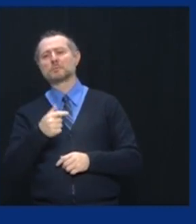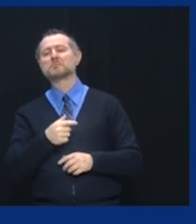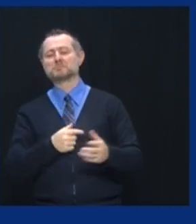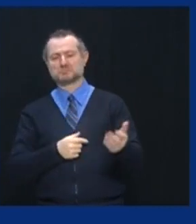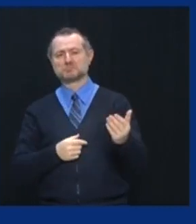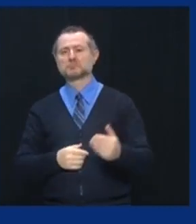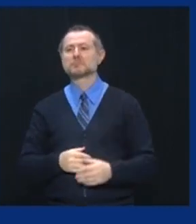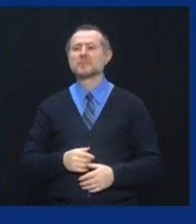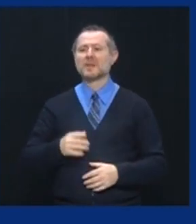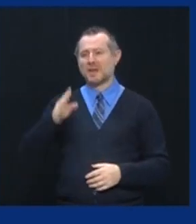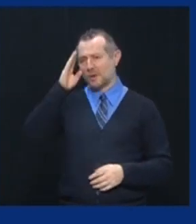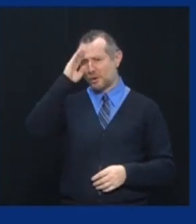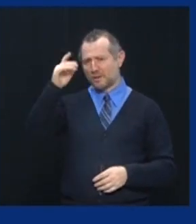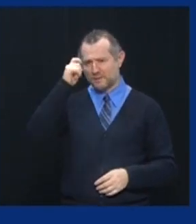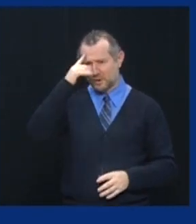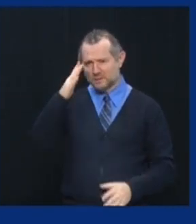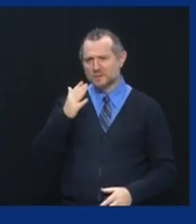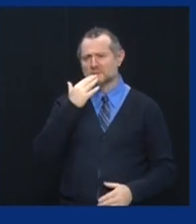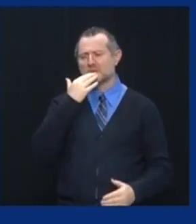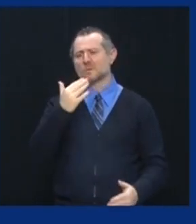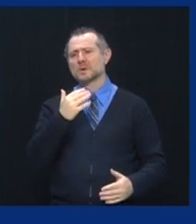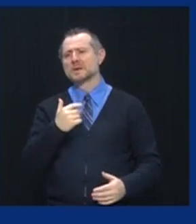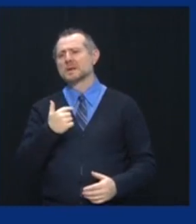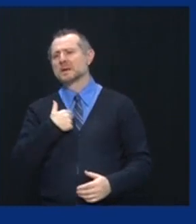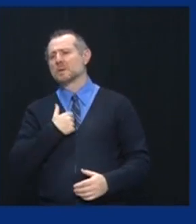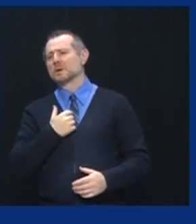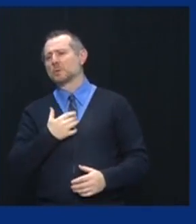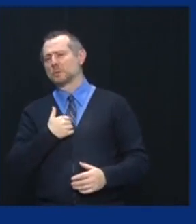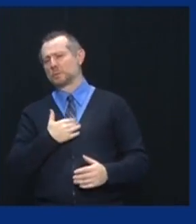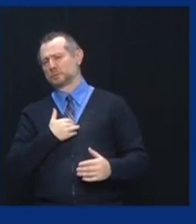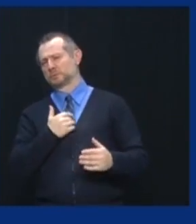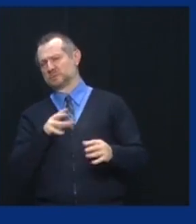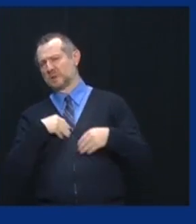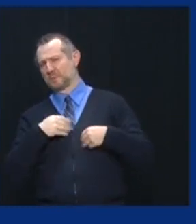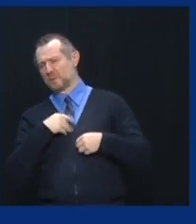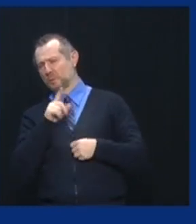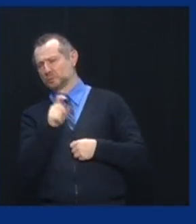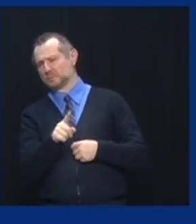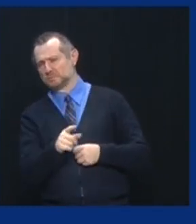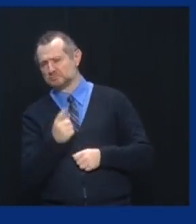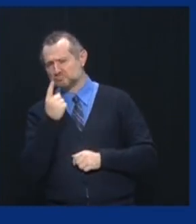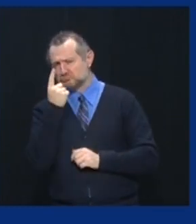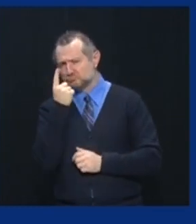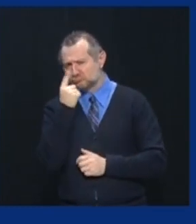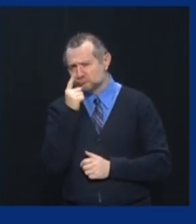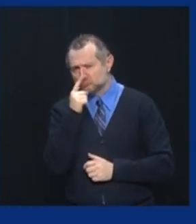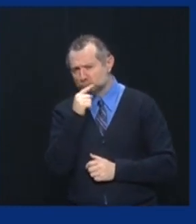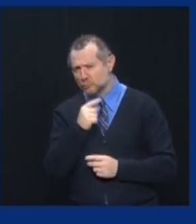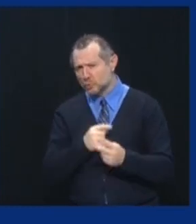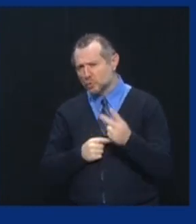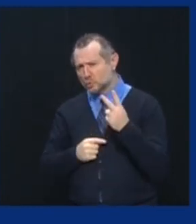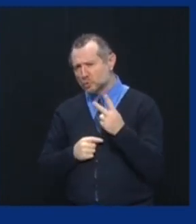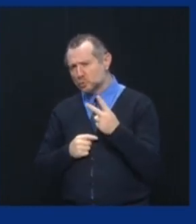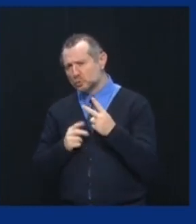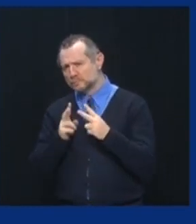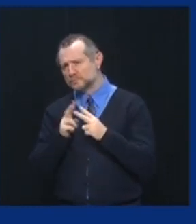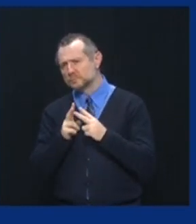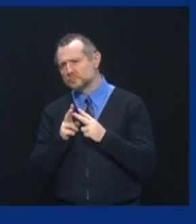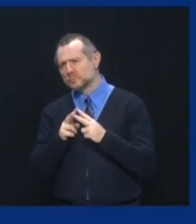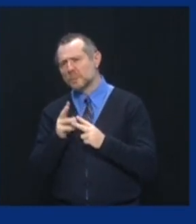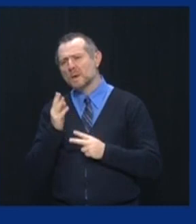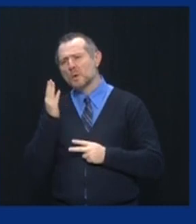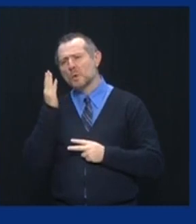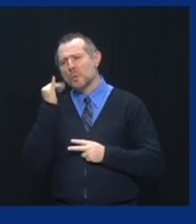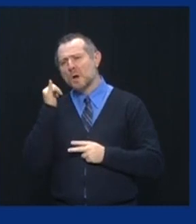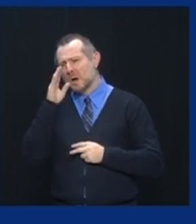Hi, Governor. Thanks for taking my question. If you don't mind, just twofold in there. Why are the hospitals so